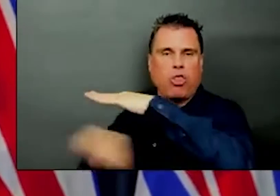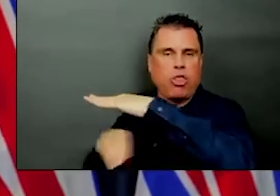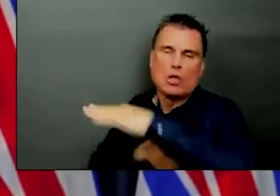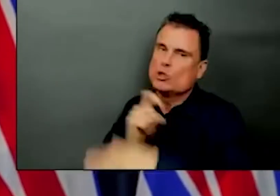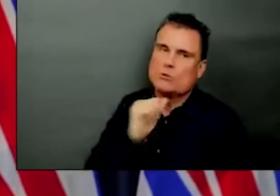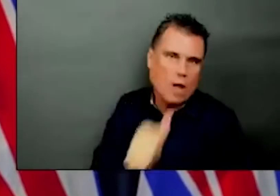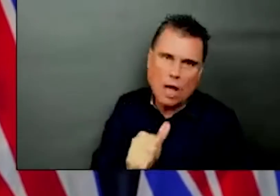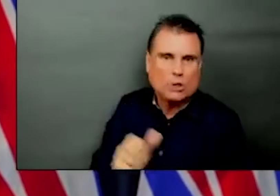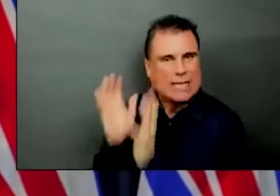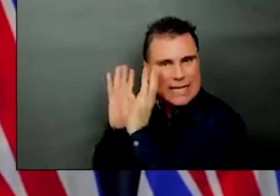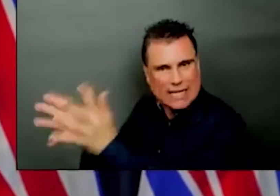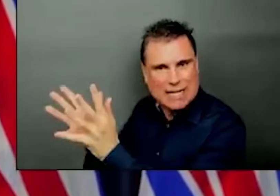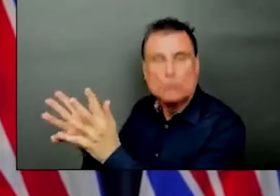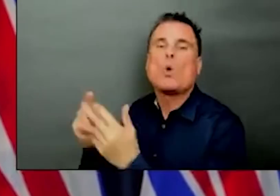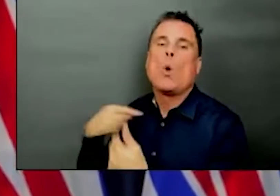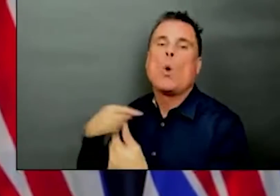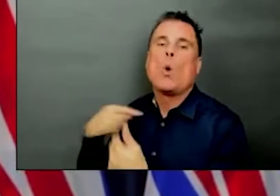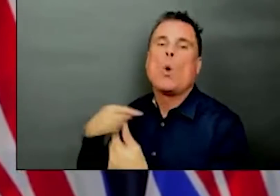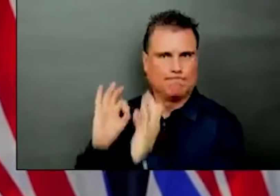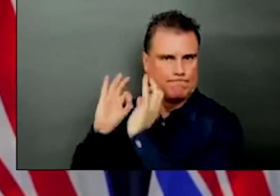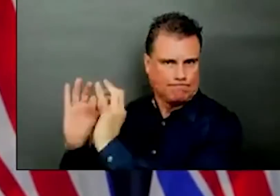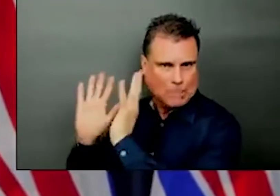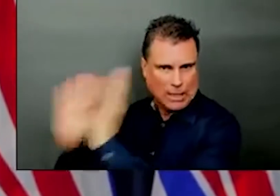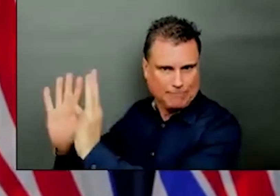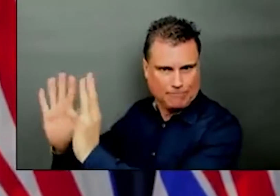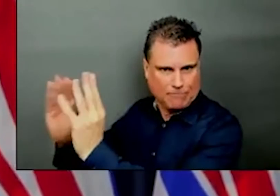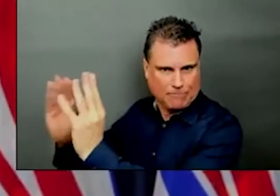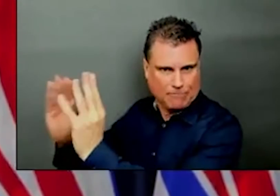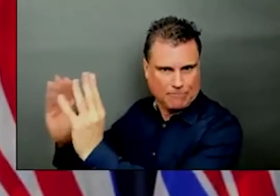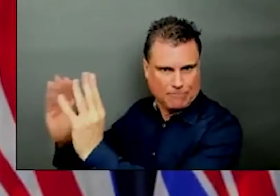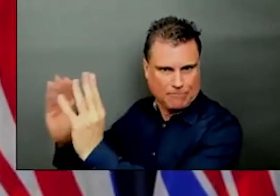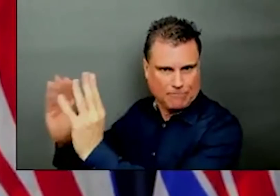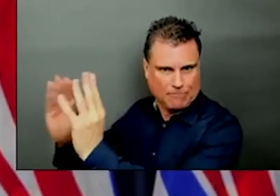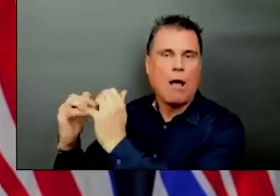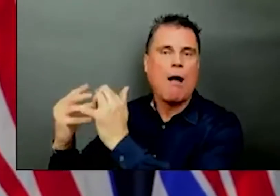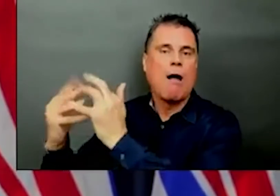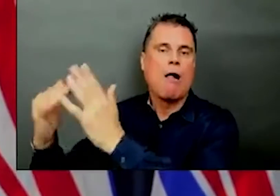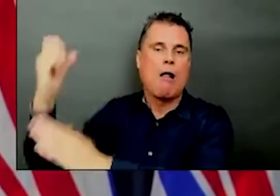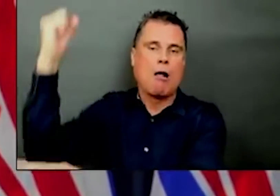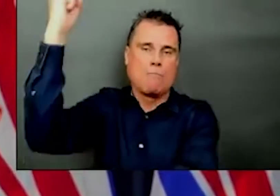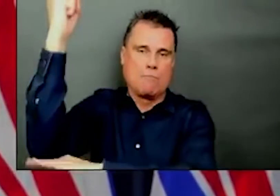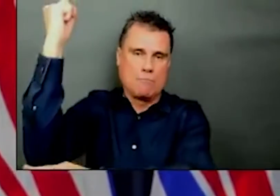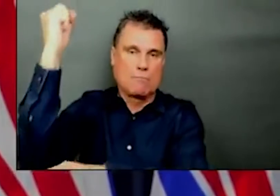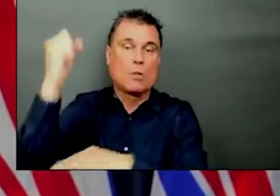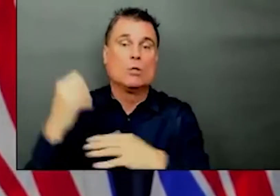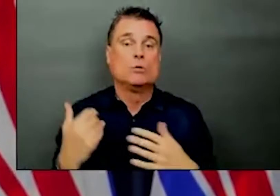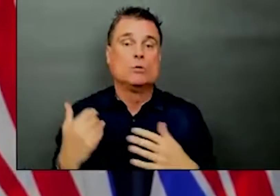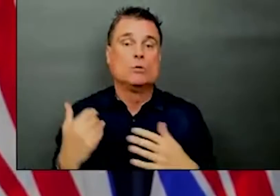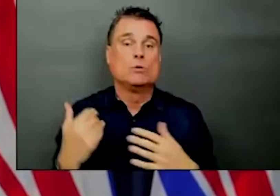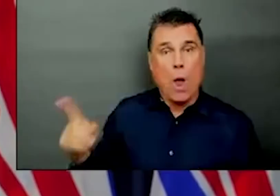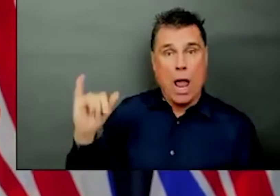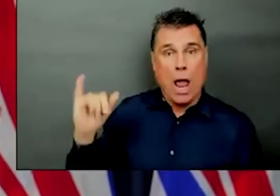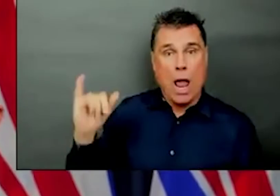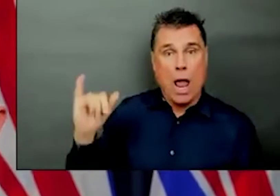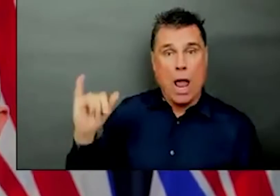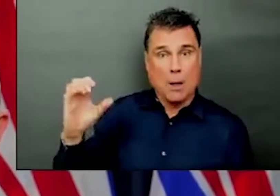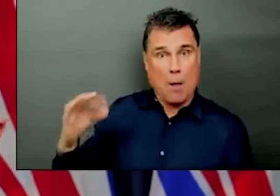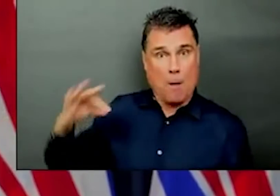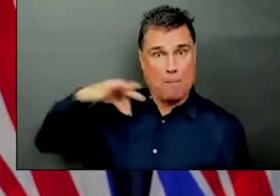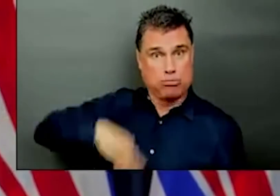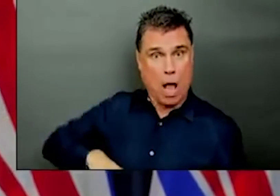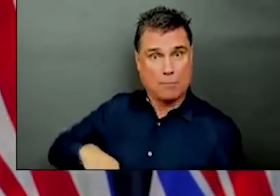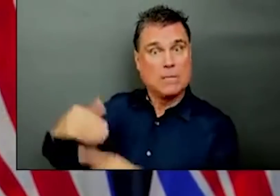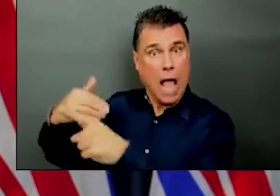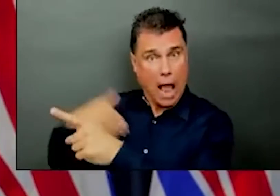we were seeing back to ratepayers. And so we're doing just that. And that's why we're doing it, following through on our commitments that we